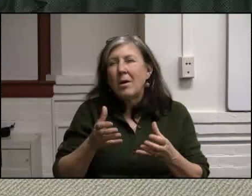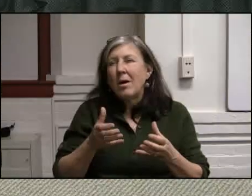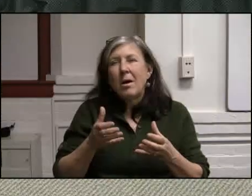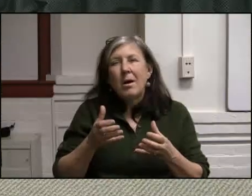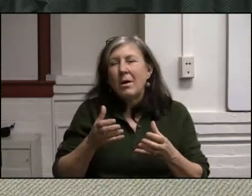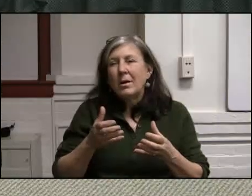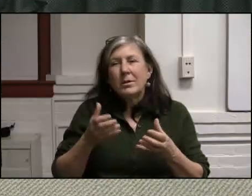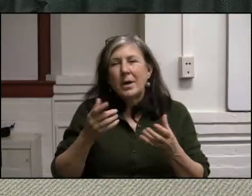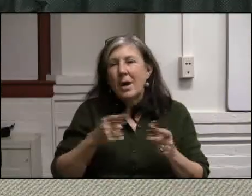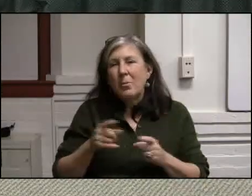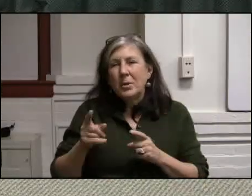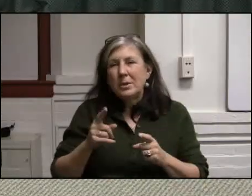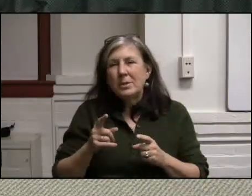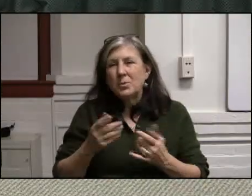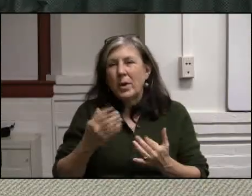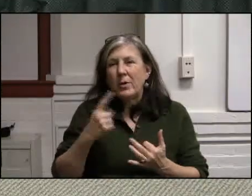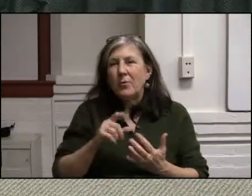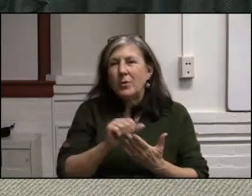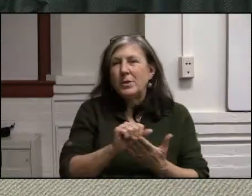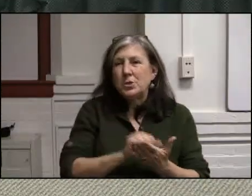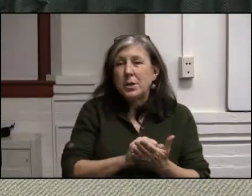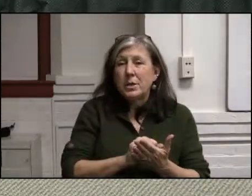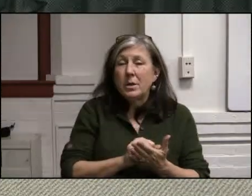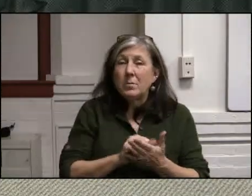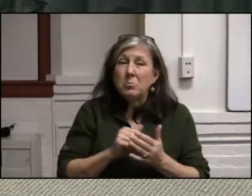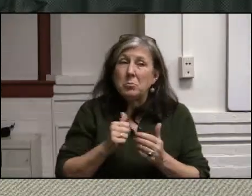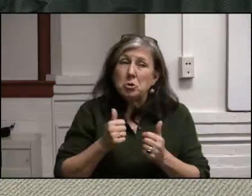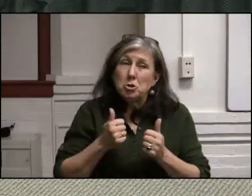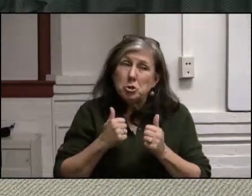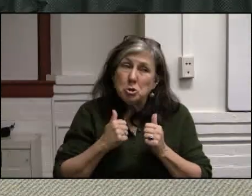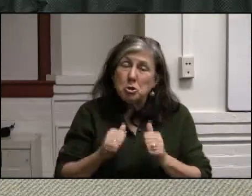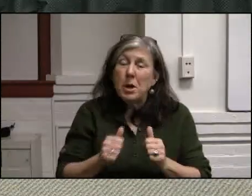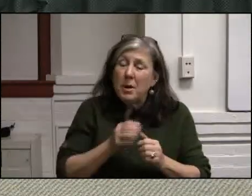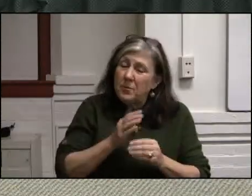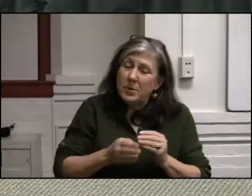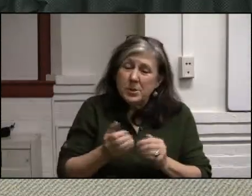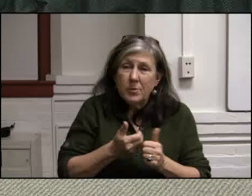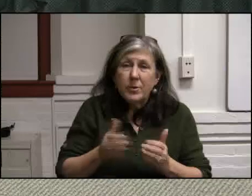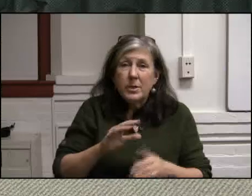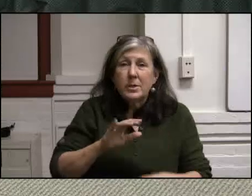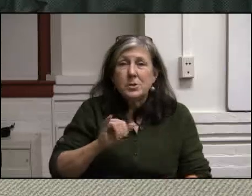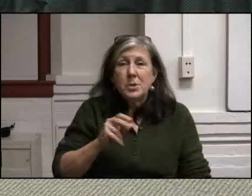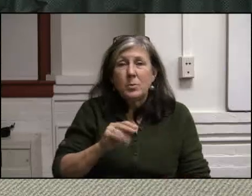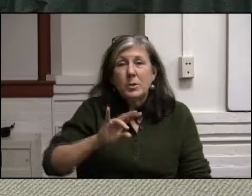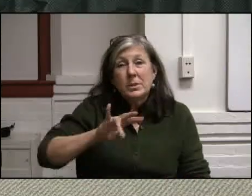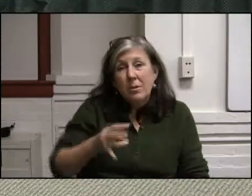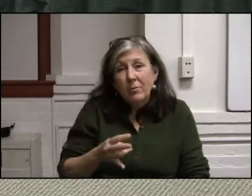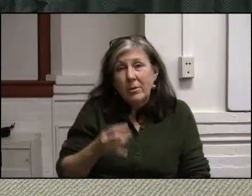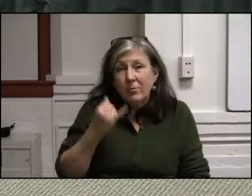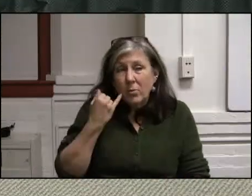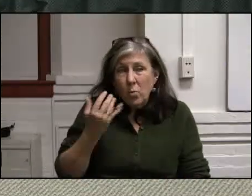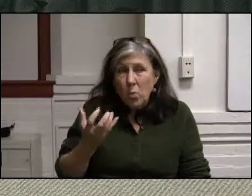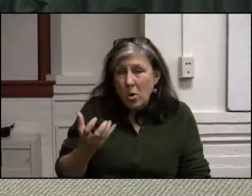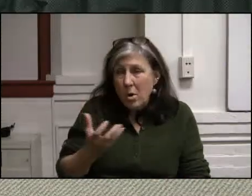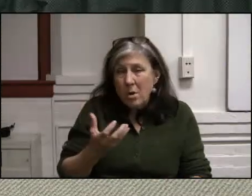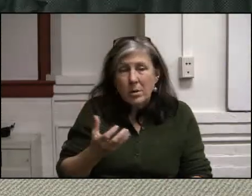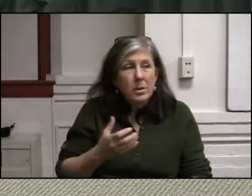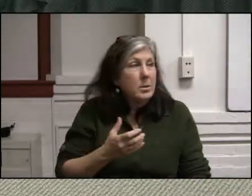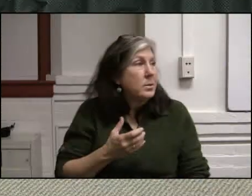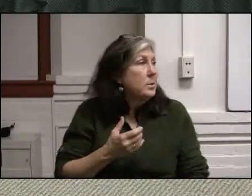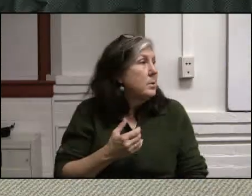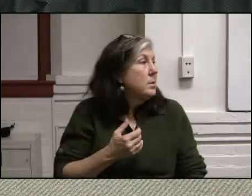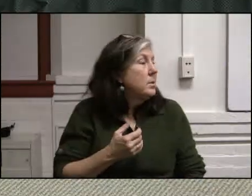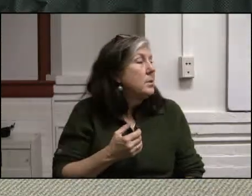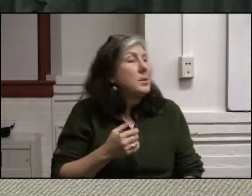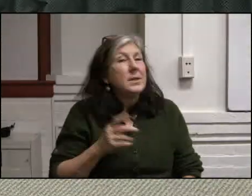go onto that agenda. Right. We could take a shot at getting it all done on the 7th if that's what the board would like to do. Tim? Oh,